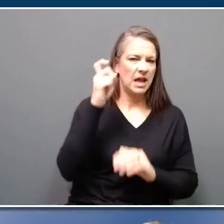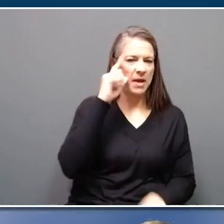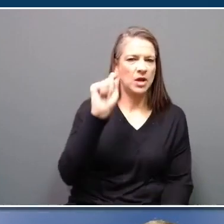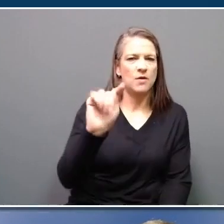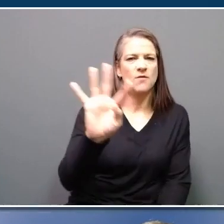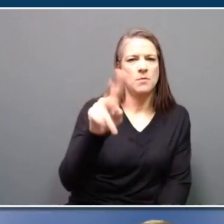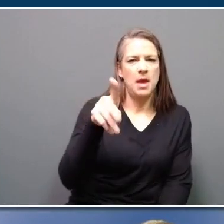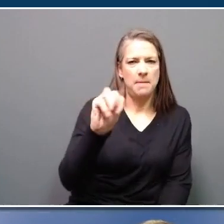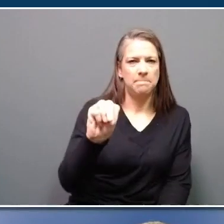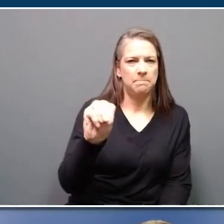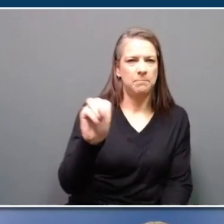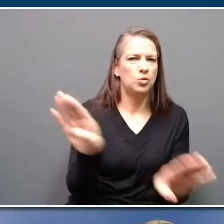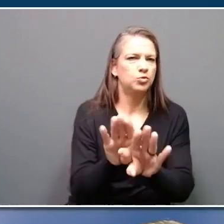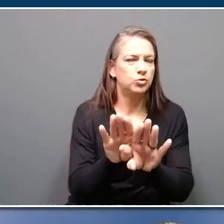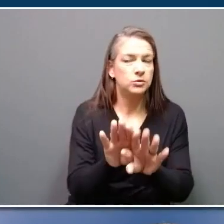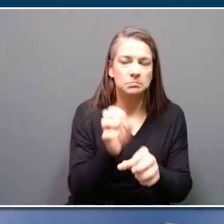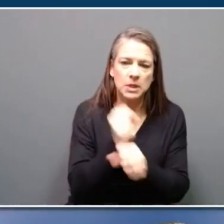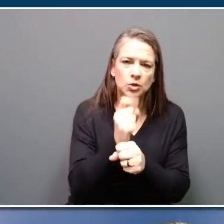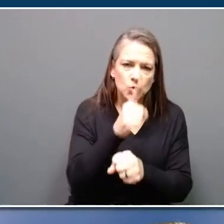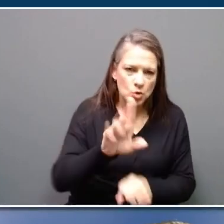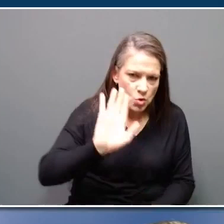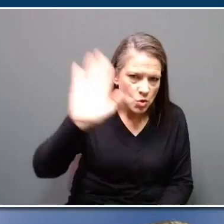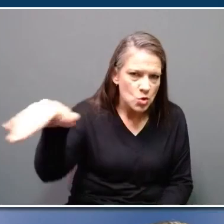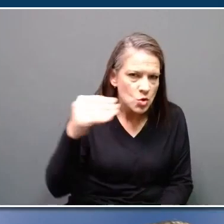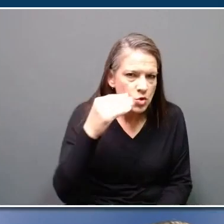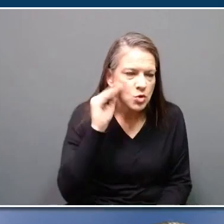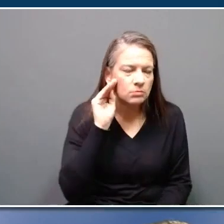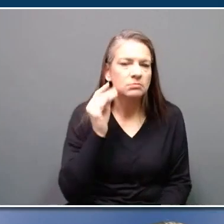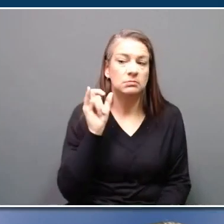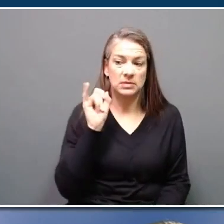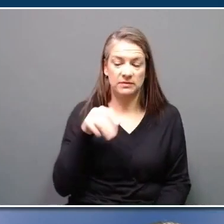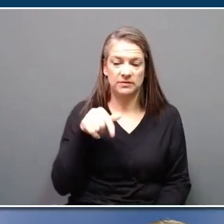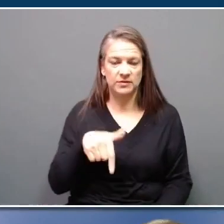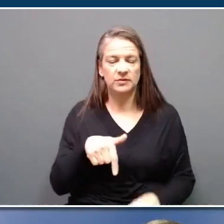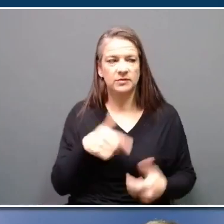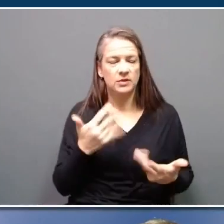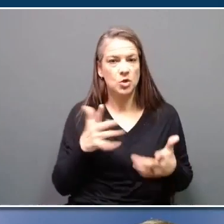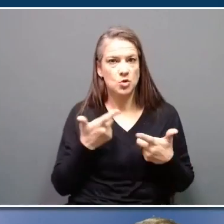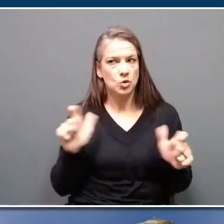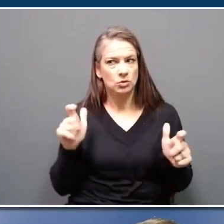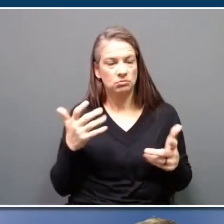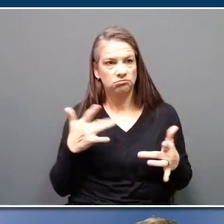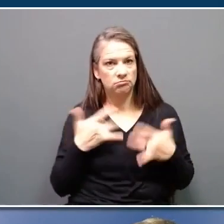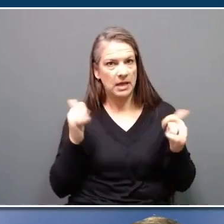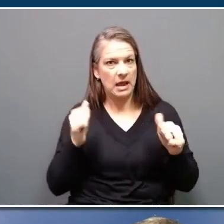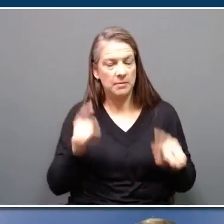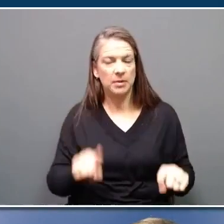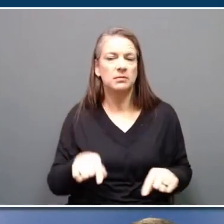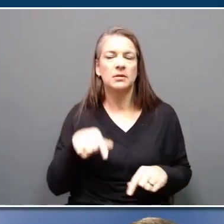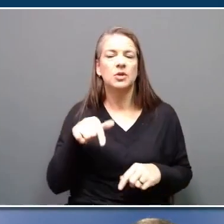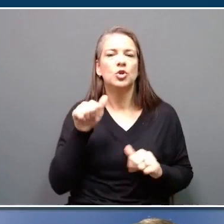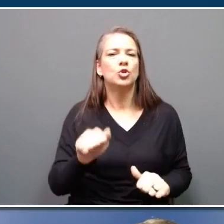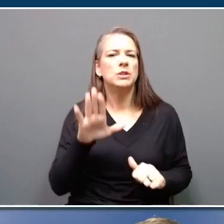today, just to make sure they can get home. And if this is going to be a significant event, which it appears it could be at least a moderately significant